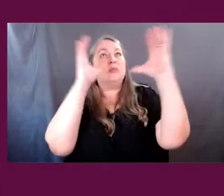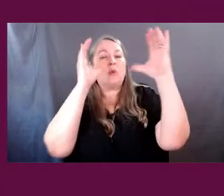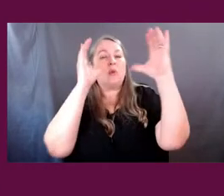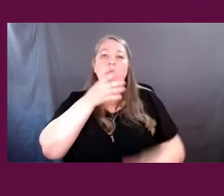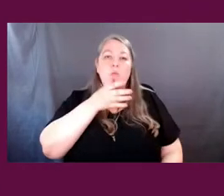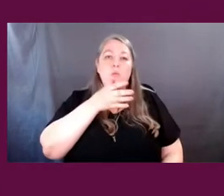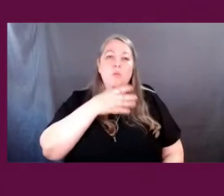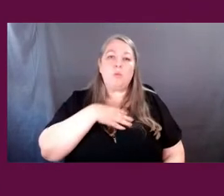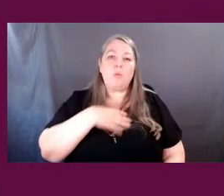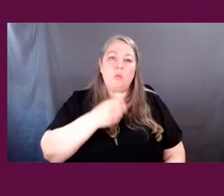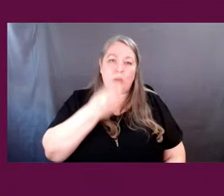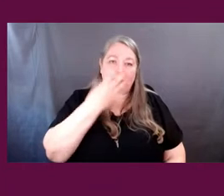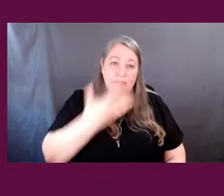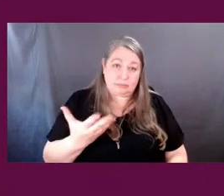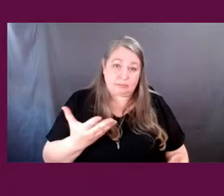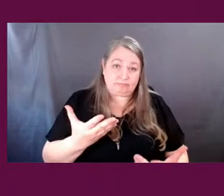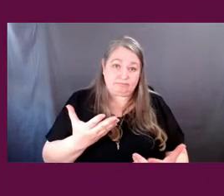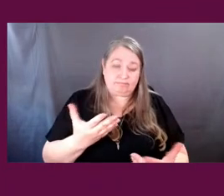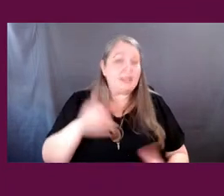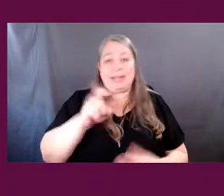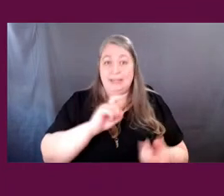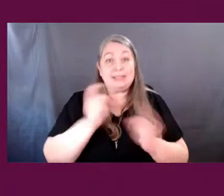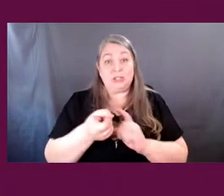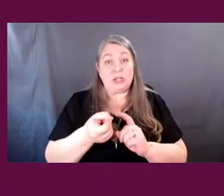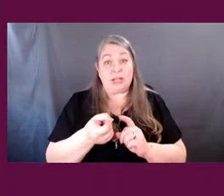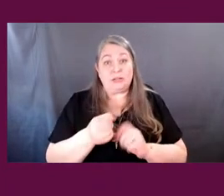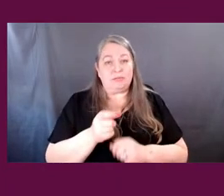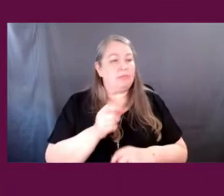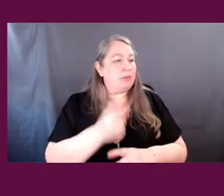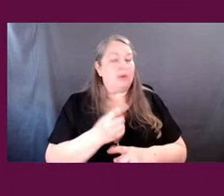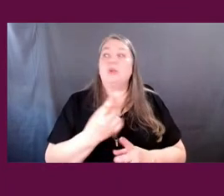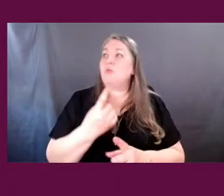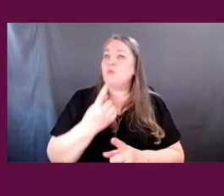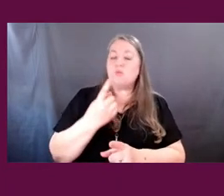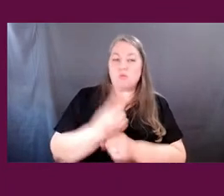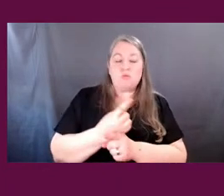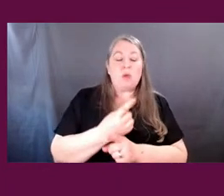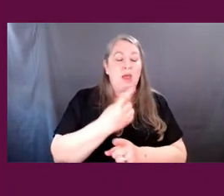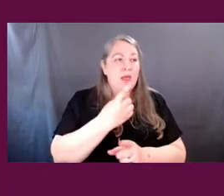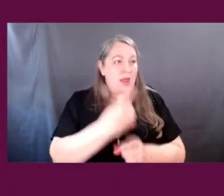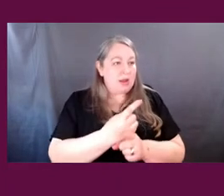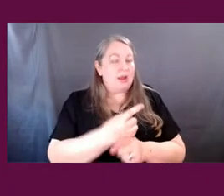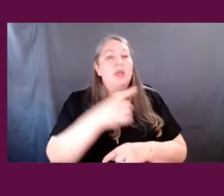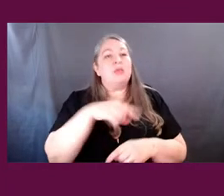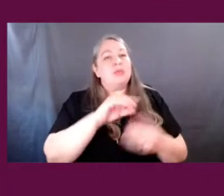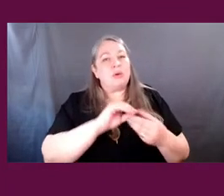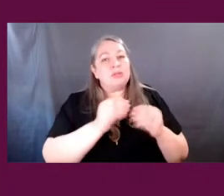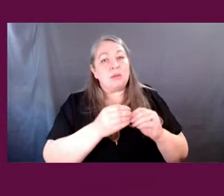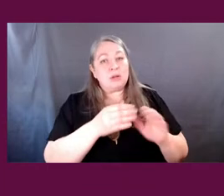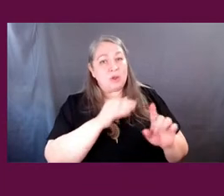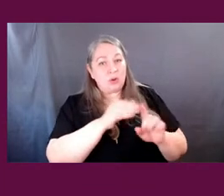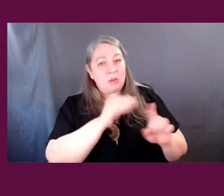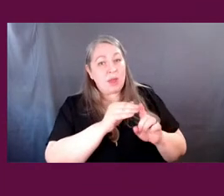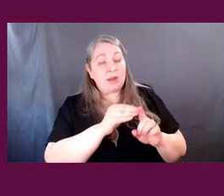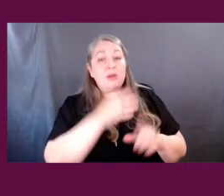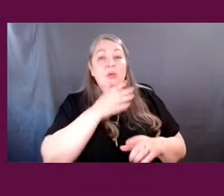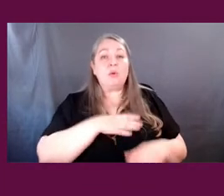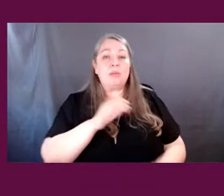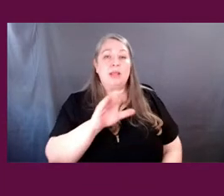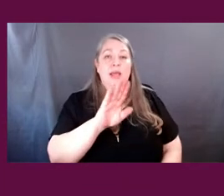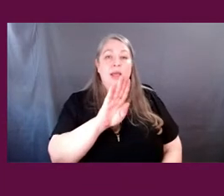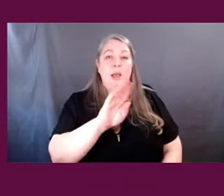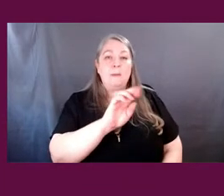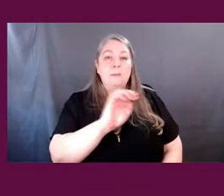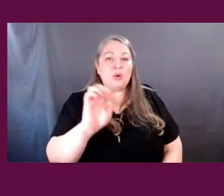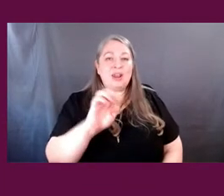that, period. Period. These numbers are certainly a reminder that women like Brie, Pamala, and Jeanette from